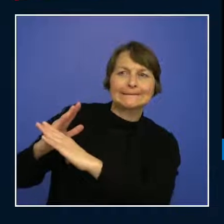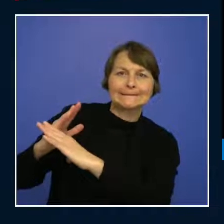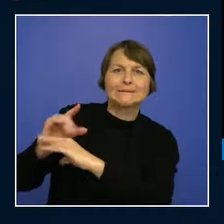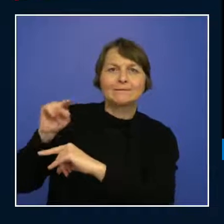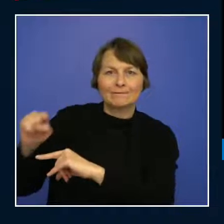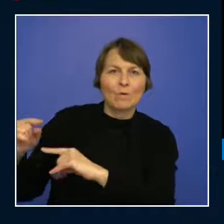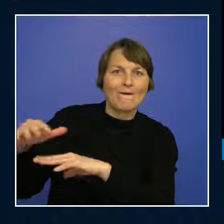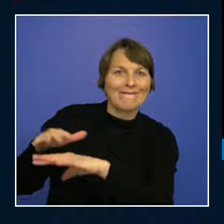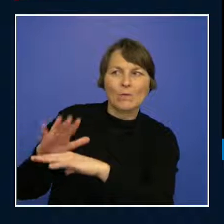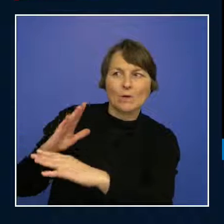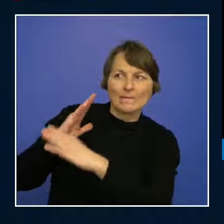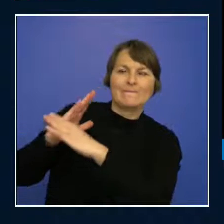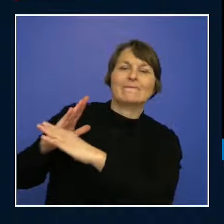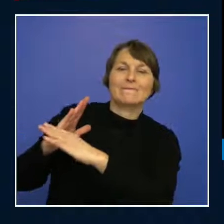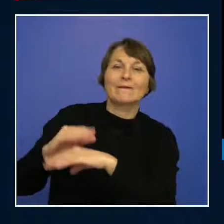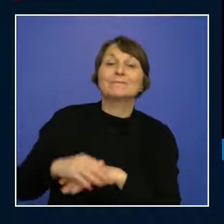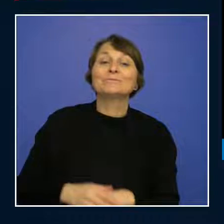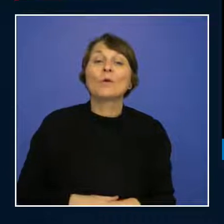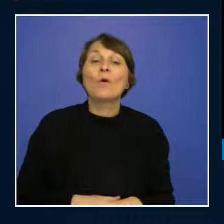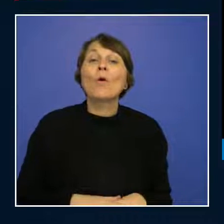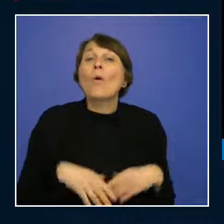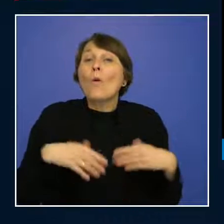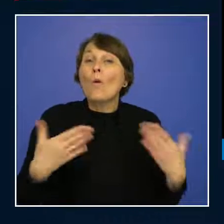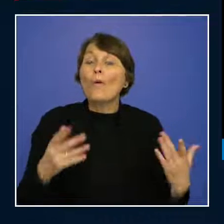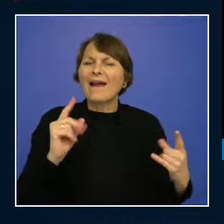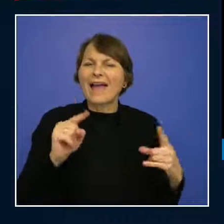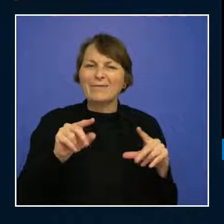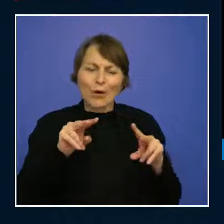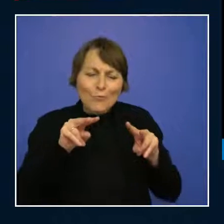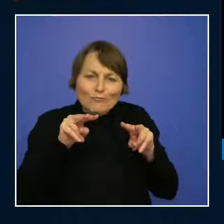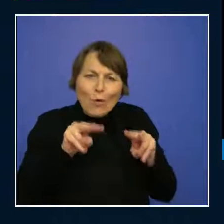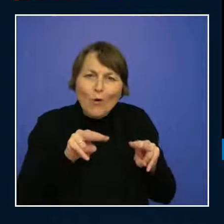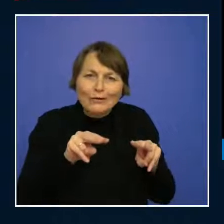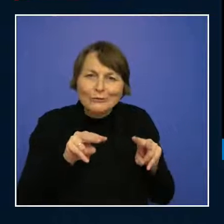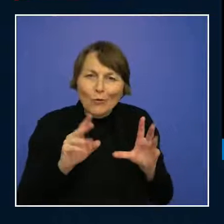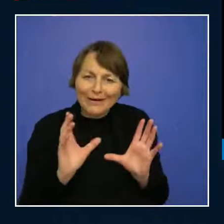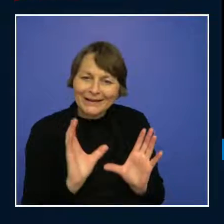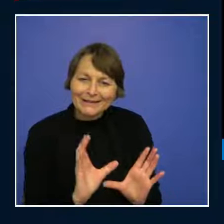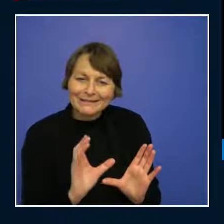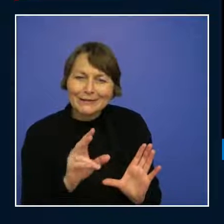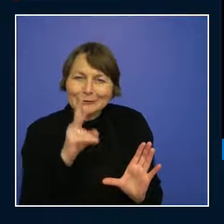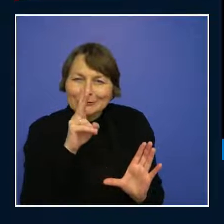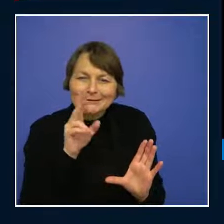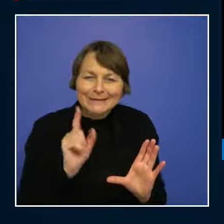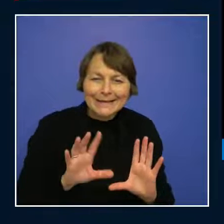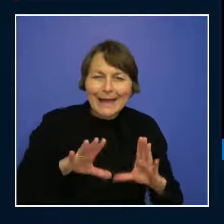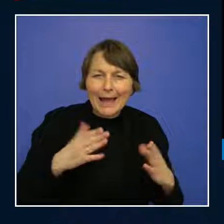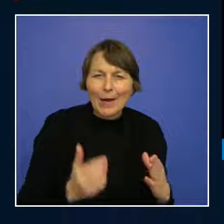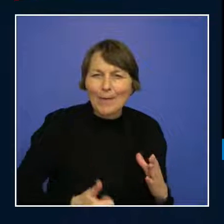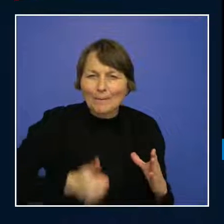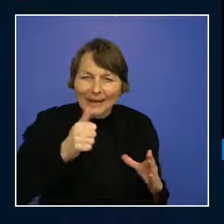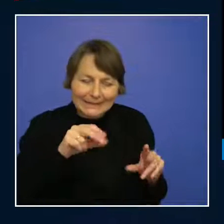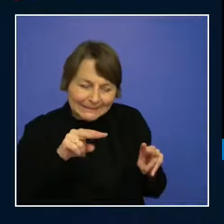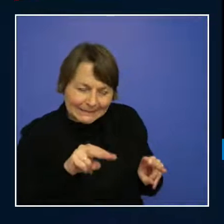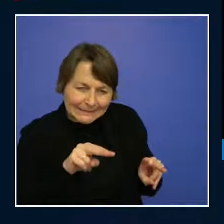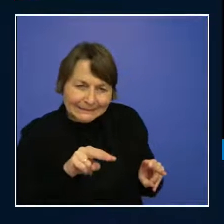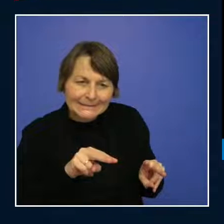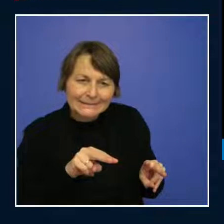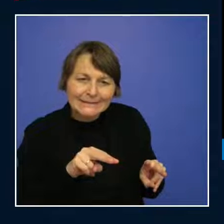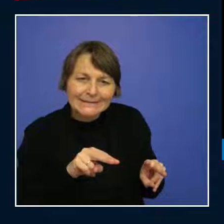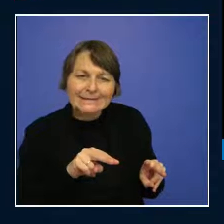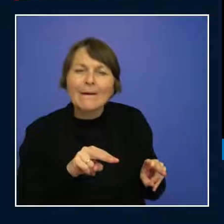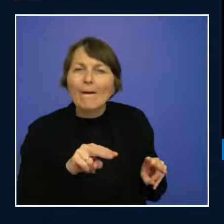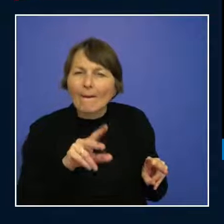then we also have the monitoring corner, where it looks after things and gives you that kind of information around your logs and tries to help